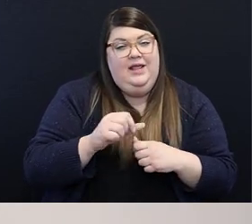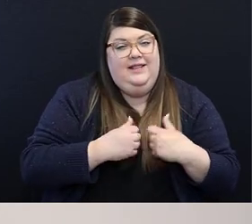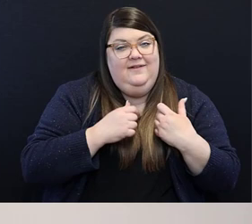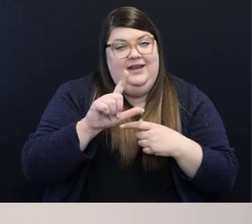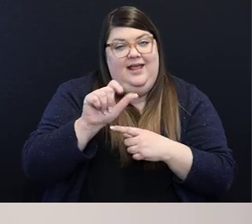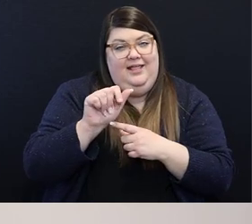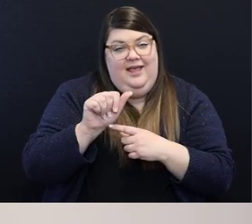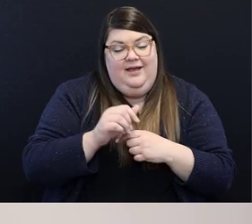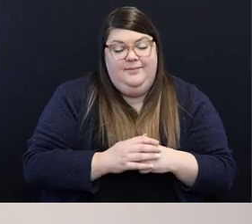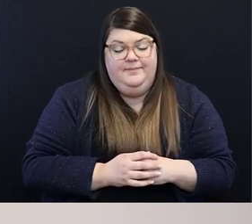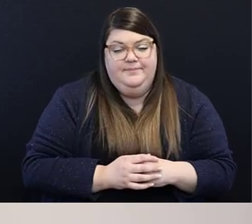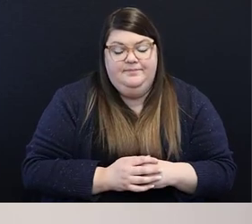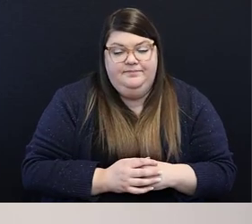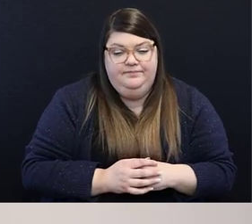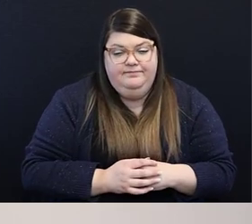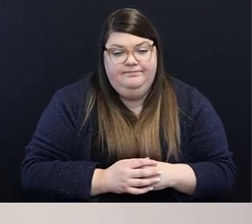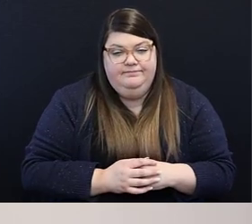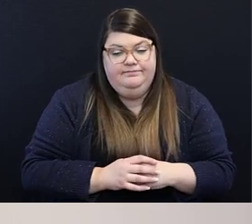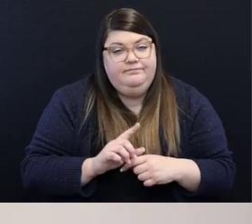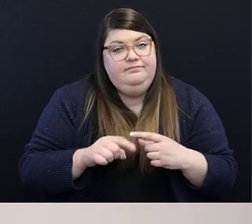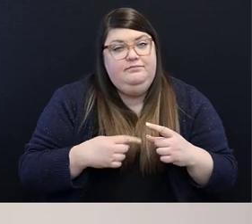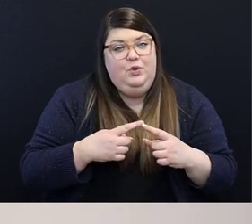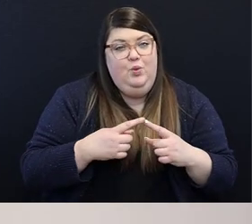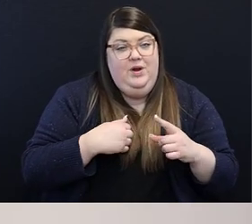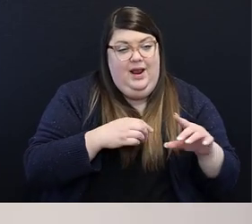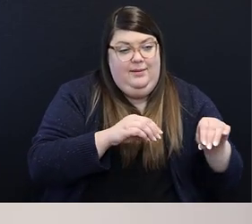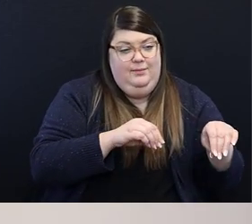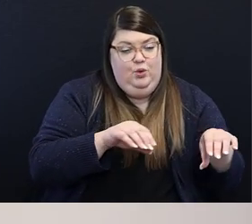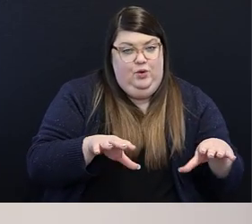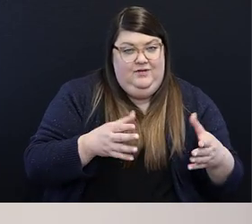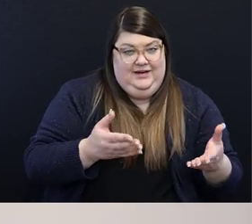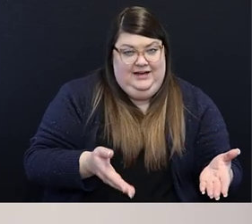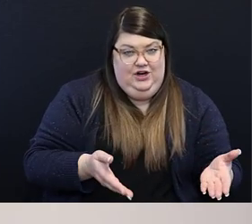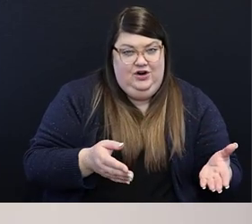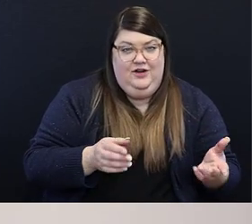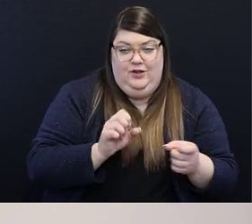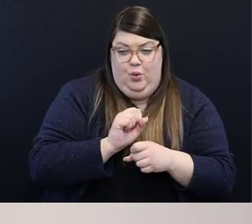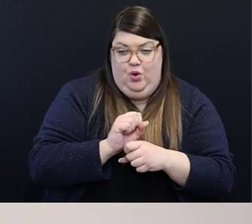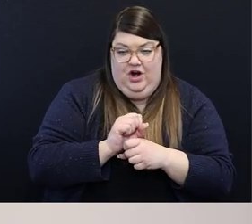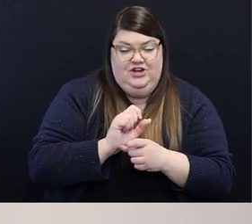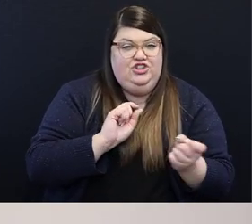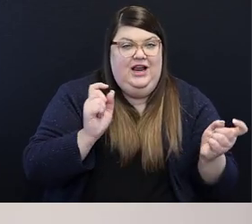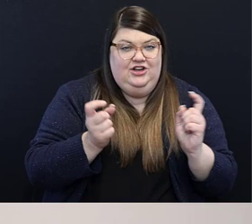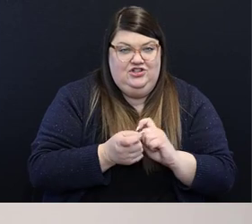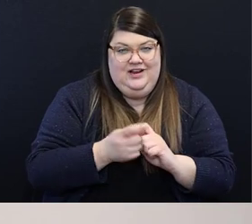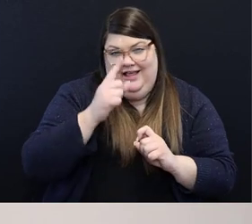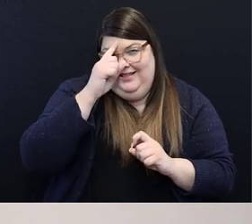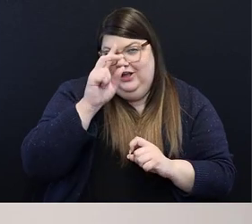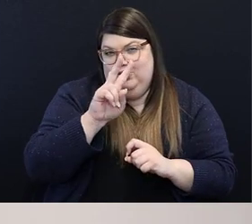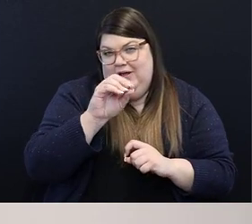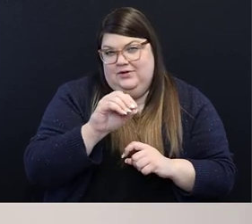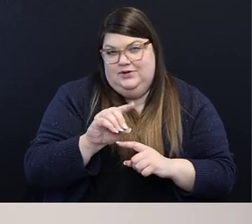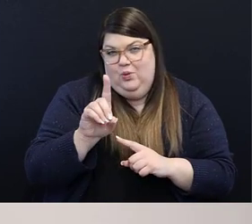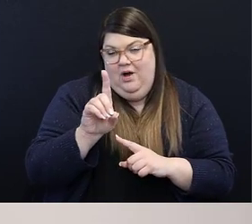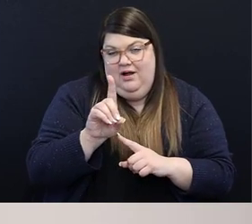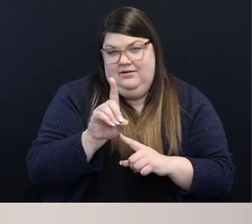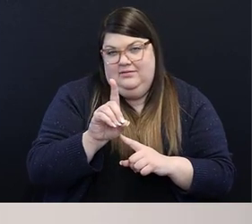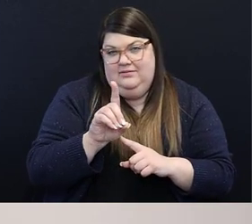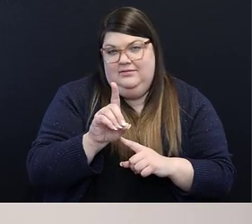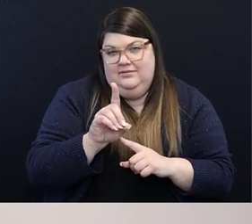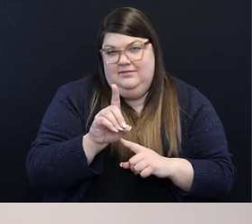LA is, you know, when I moved here, the work changed. And I think in